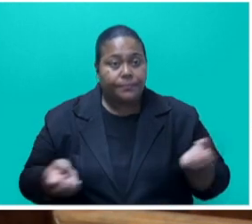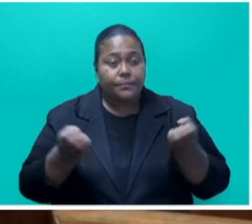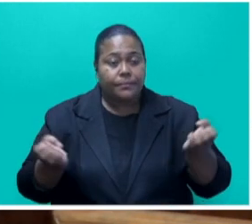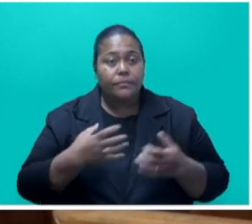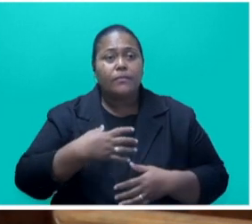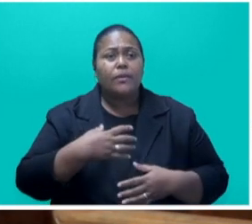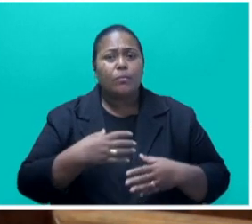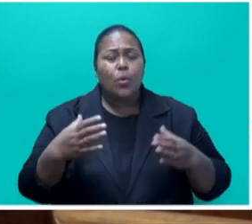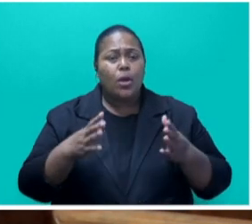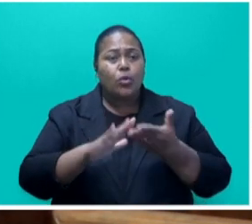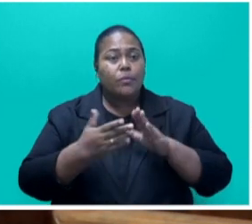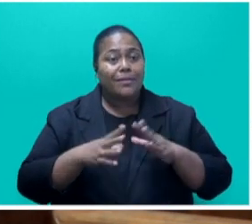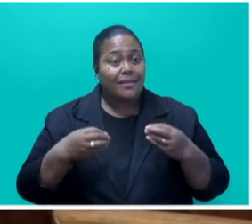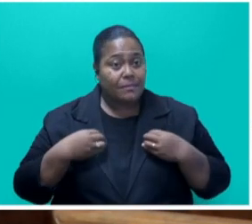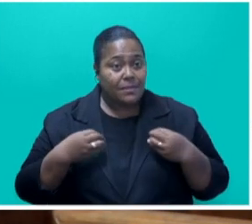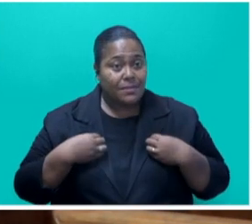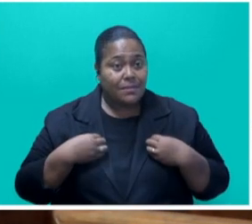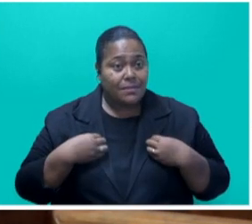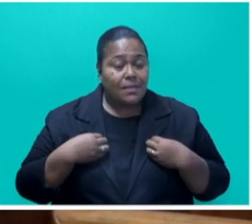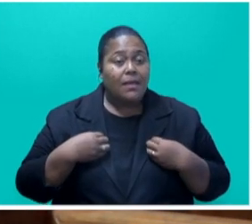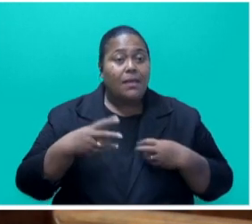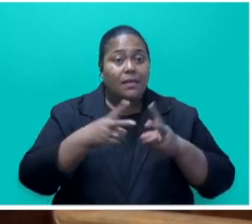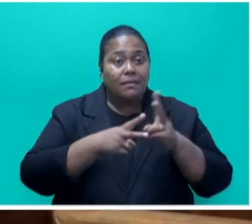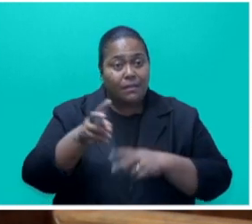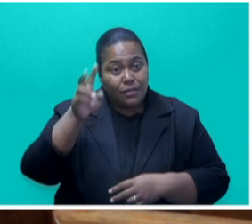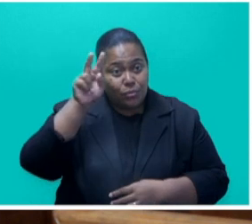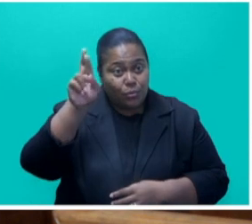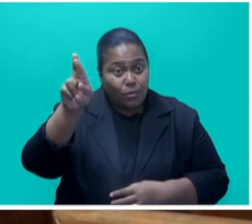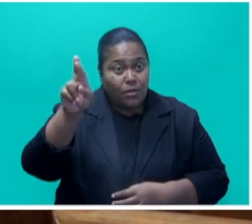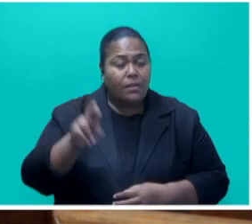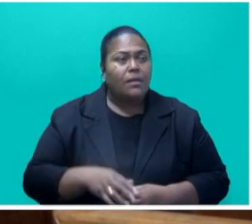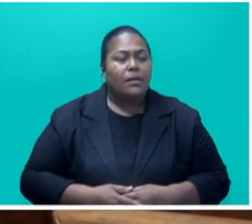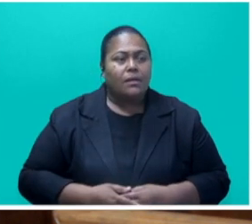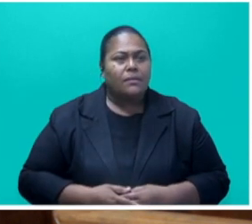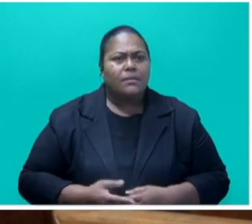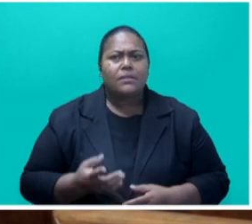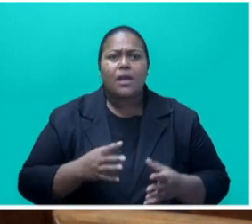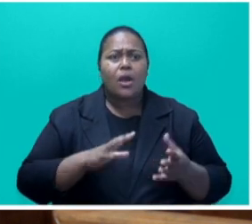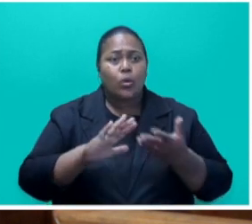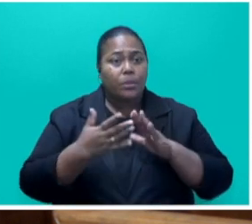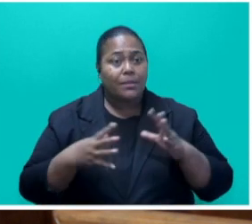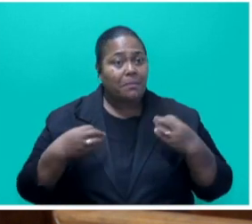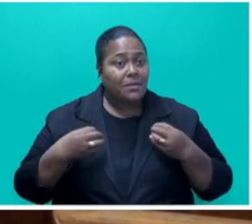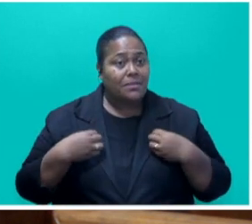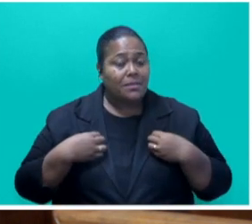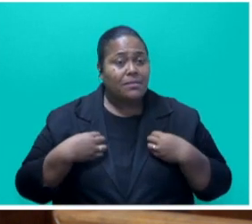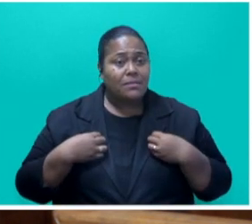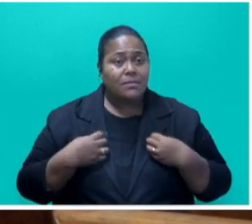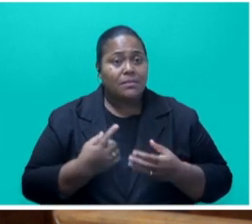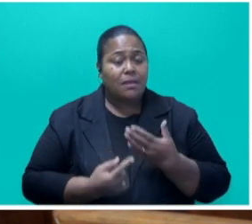community, Mr. Speaker, sir, just by way of background, the cooperatives have been operating in Fiji